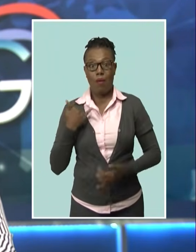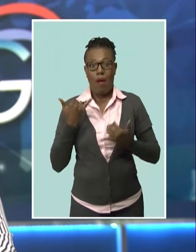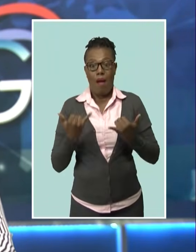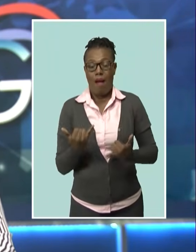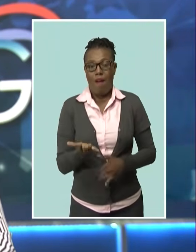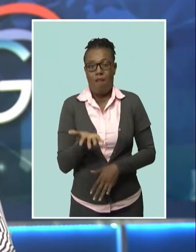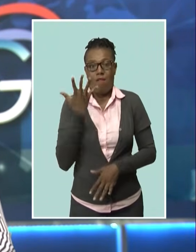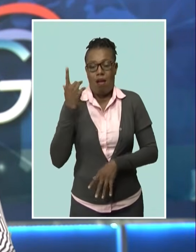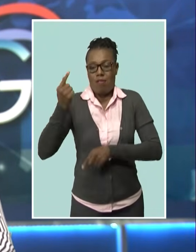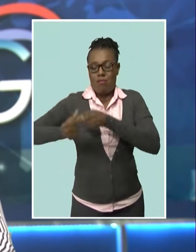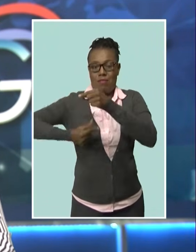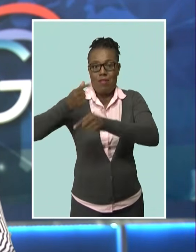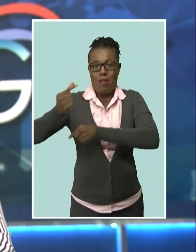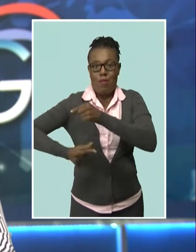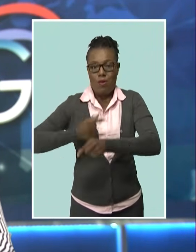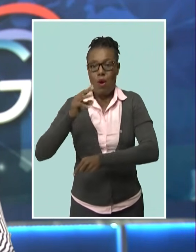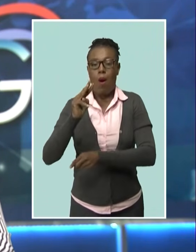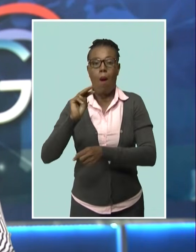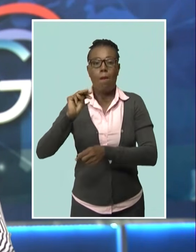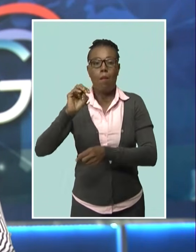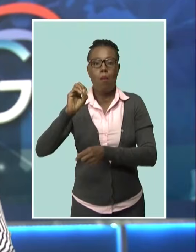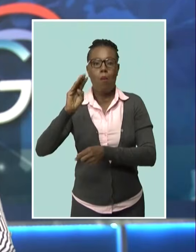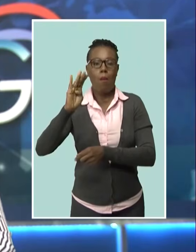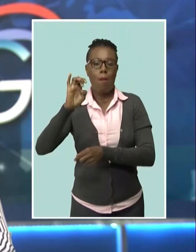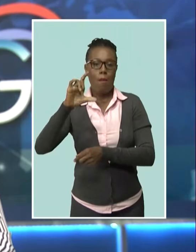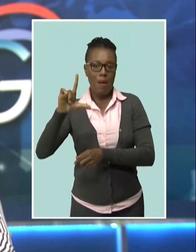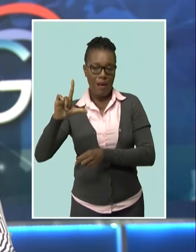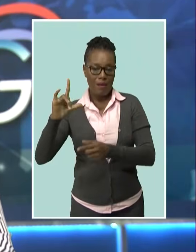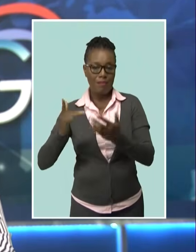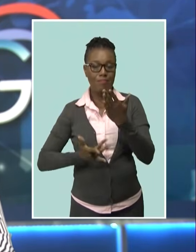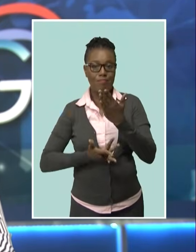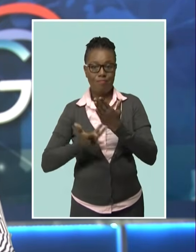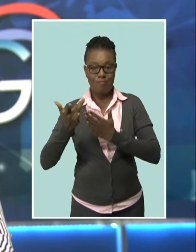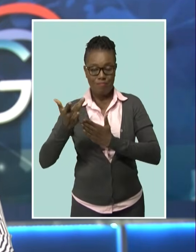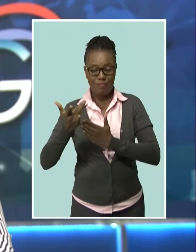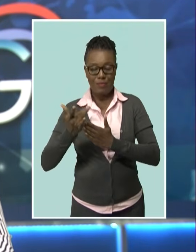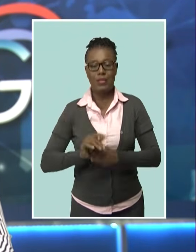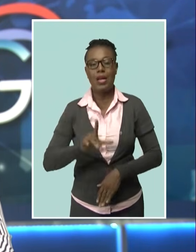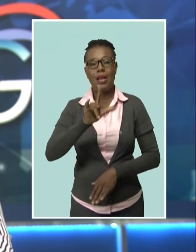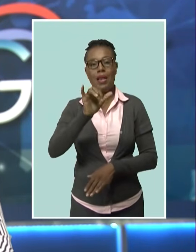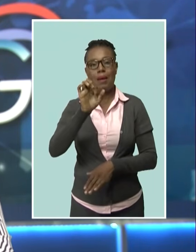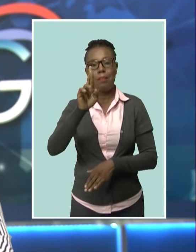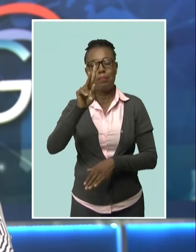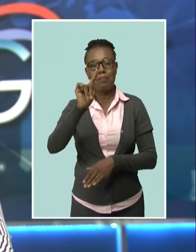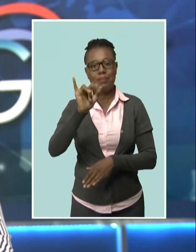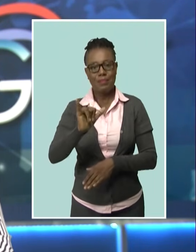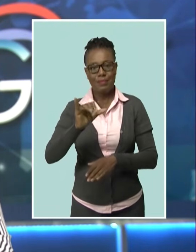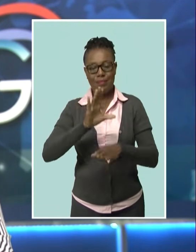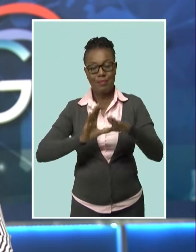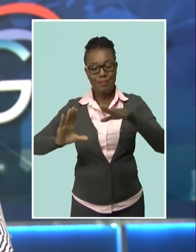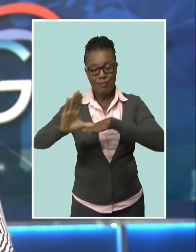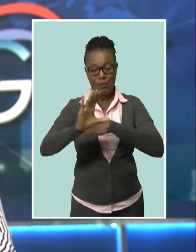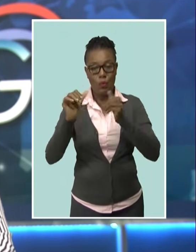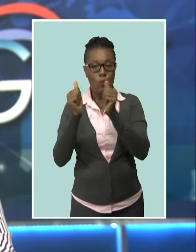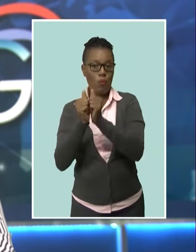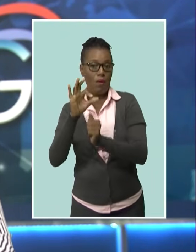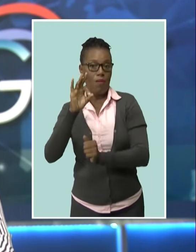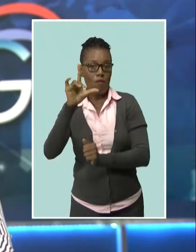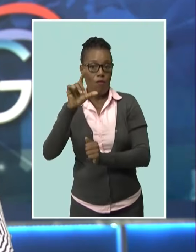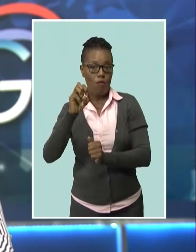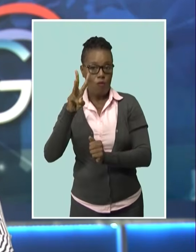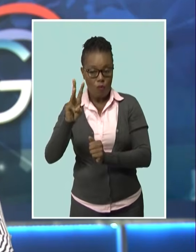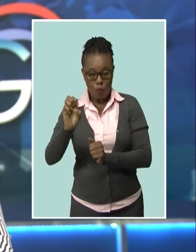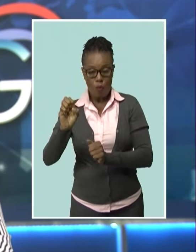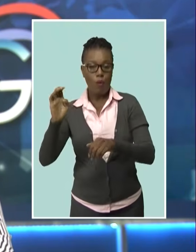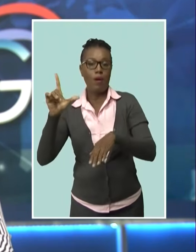5th generation of mobile network technology. Liberty Caribbean, with its brands Flow and Liberty Business, today